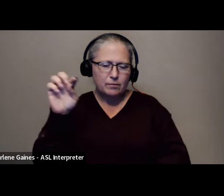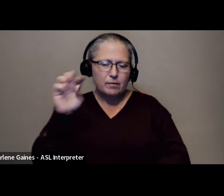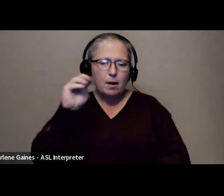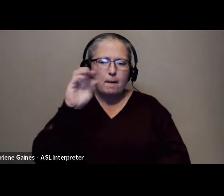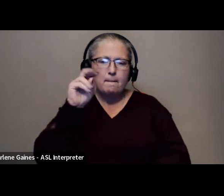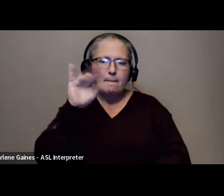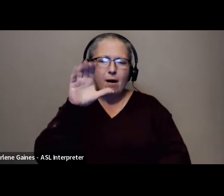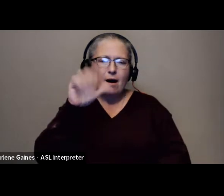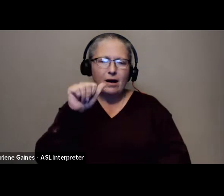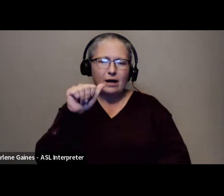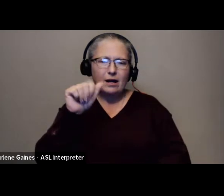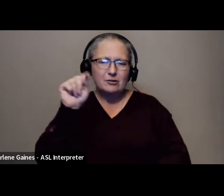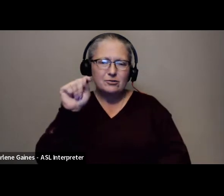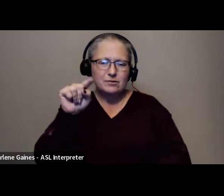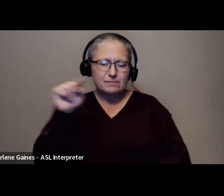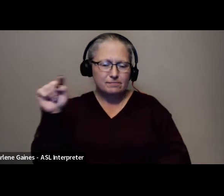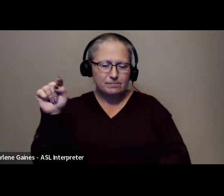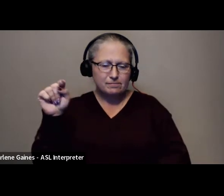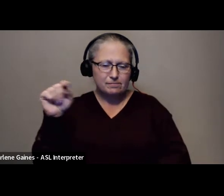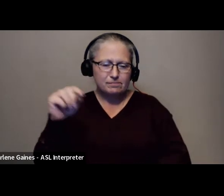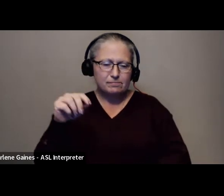Monica Trujillo.